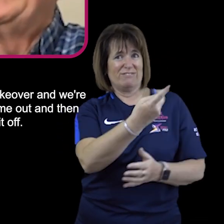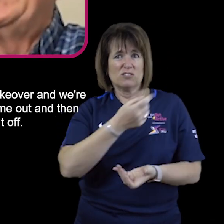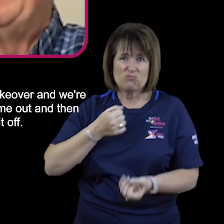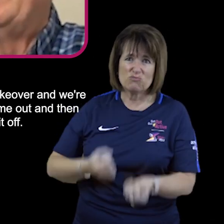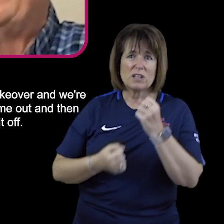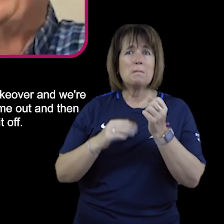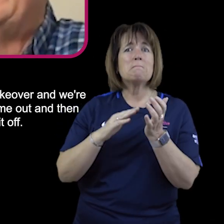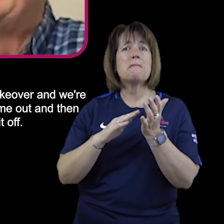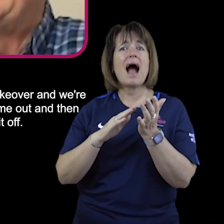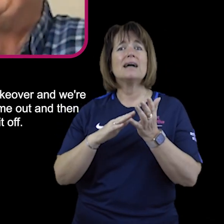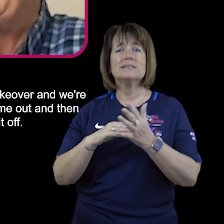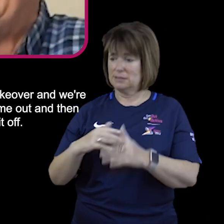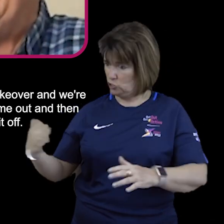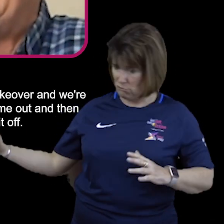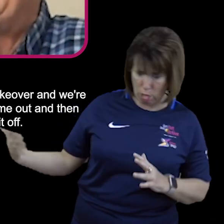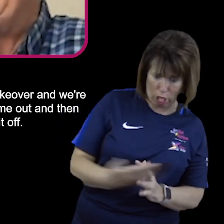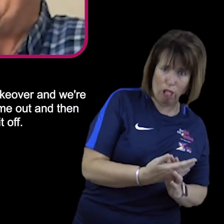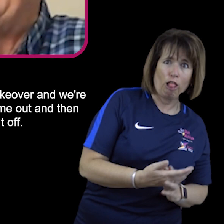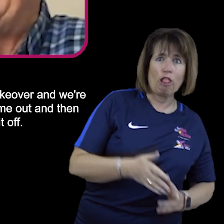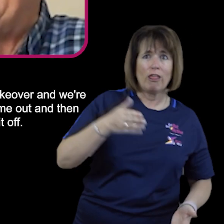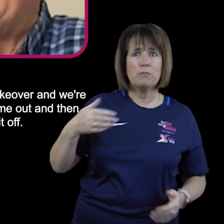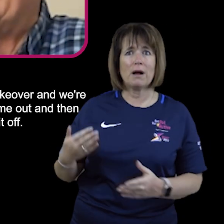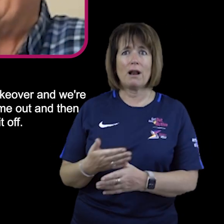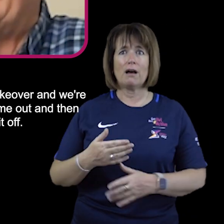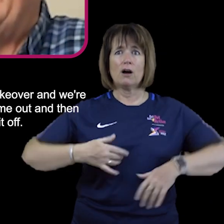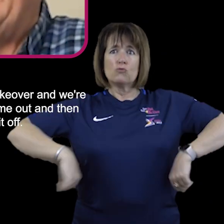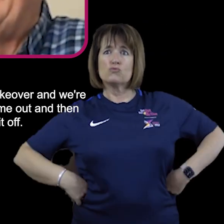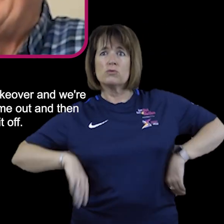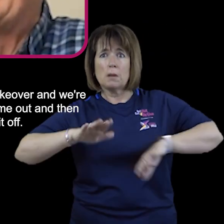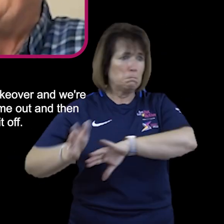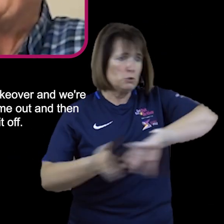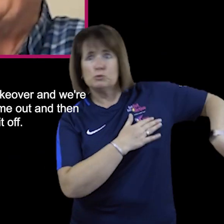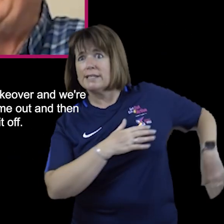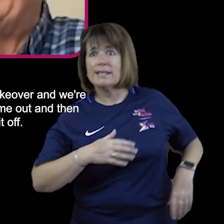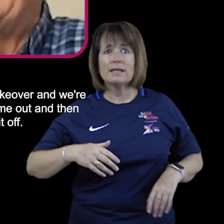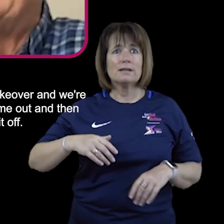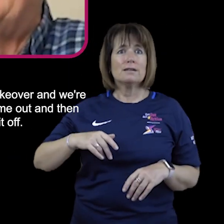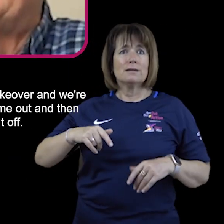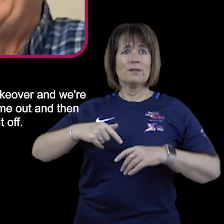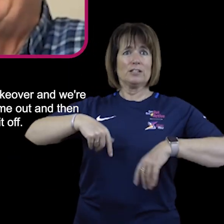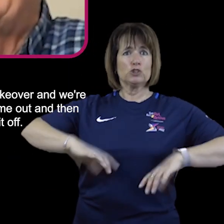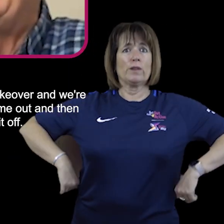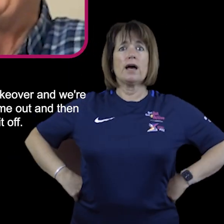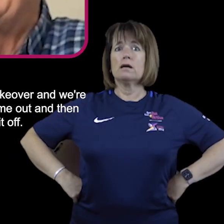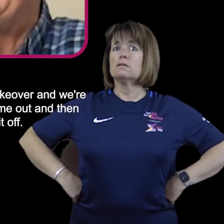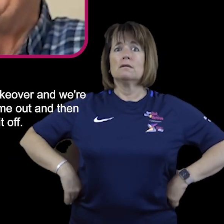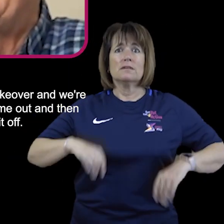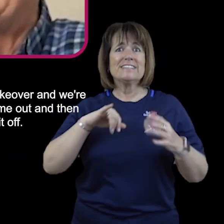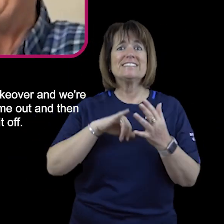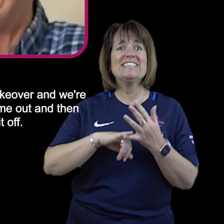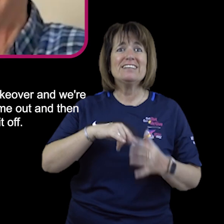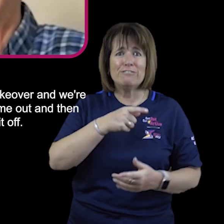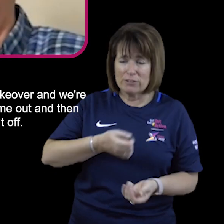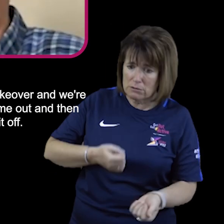makeover and we're digging a pond. So Steve and I are digging a pond, and Max bustled in and sort of pushed me out, and then he stood